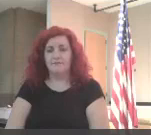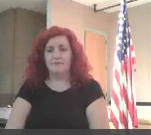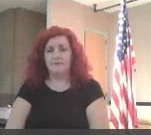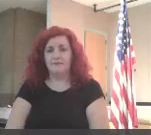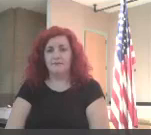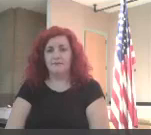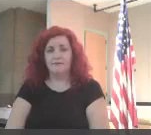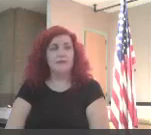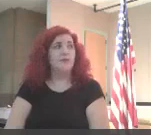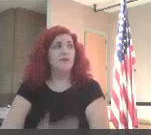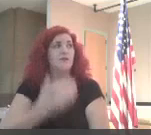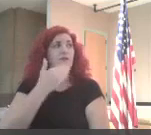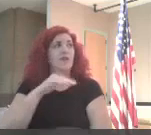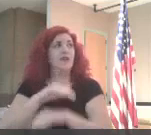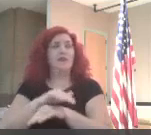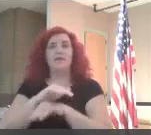Good evening, Chair,